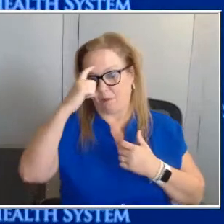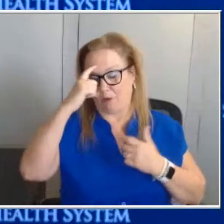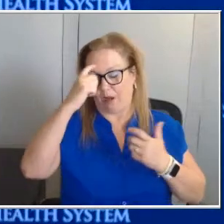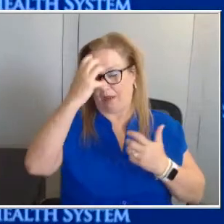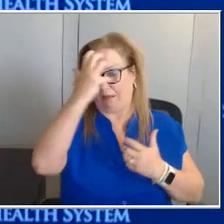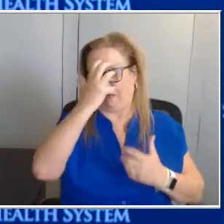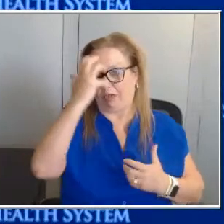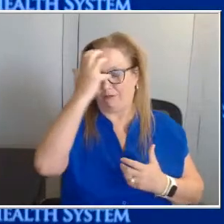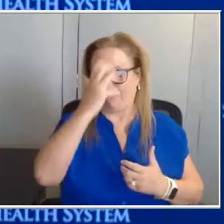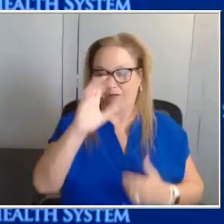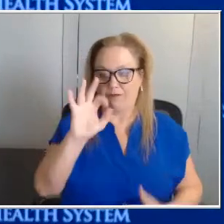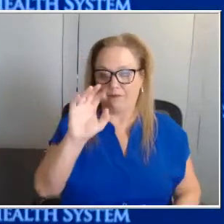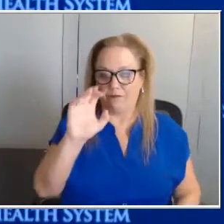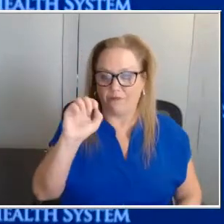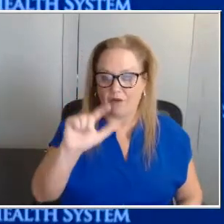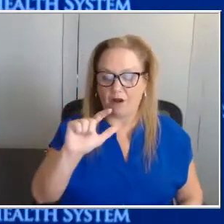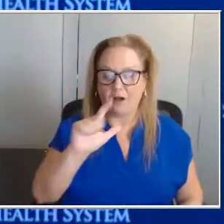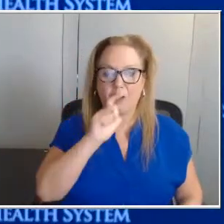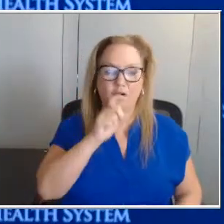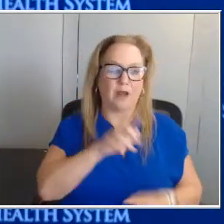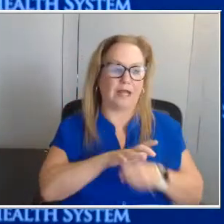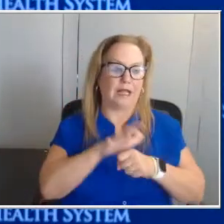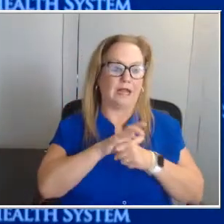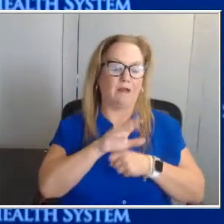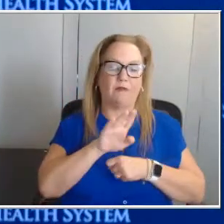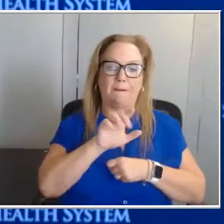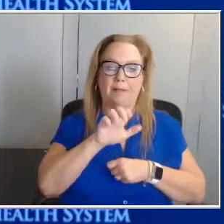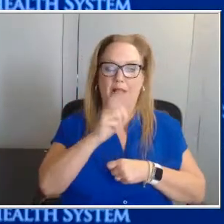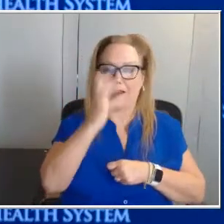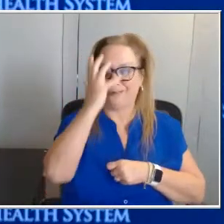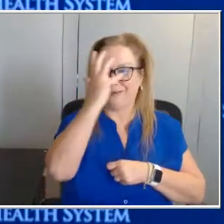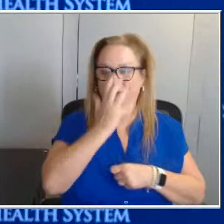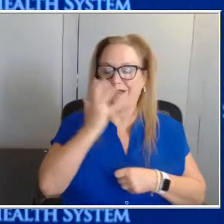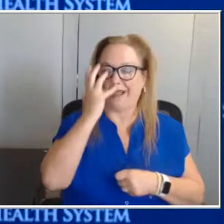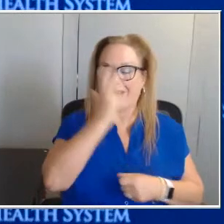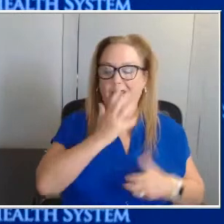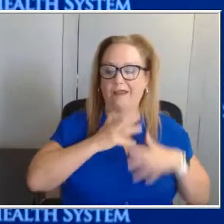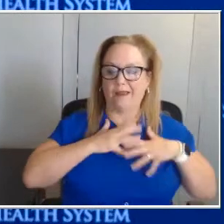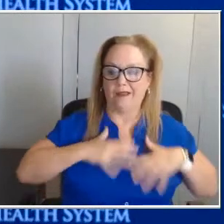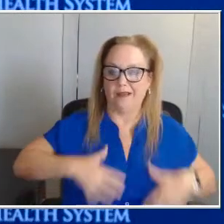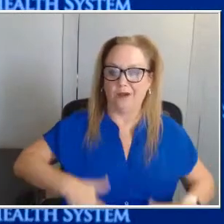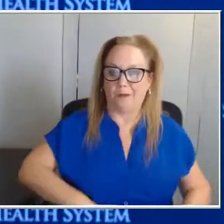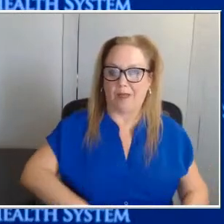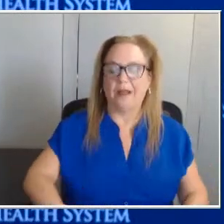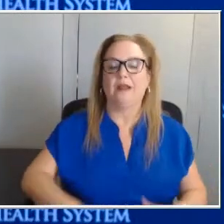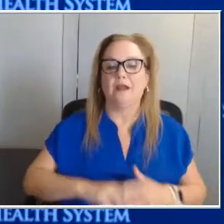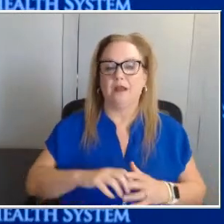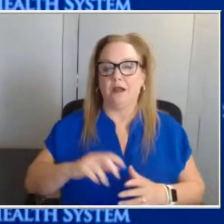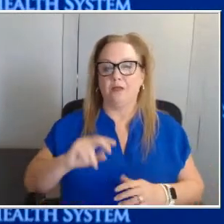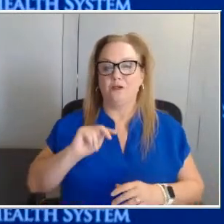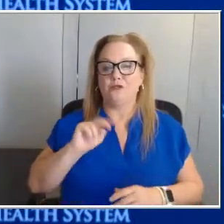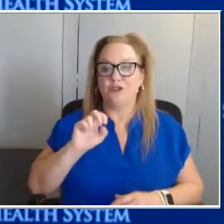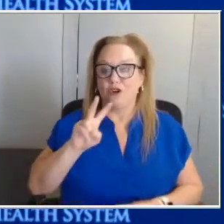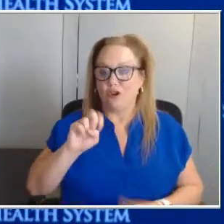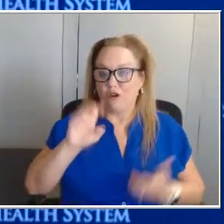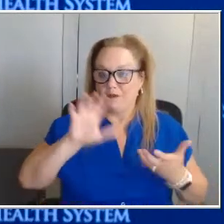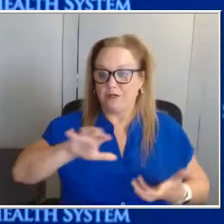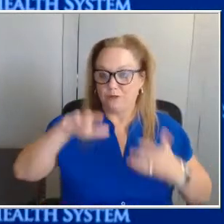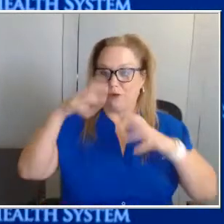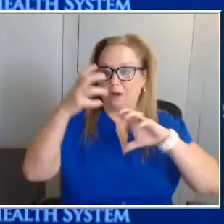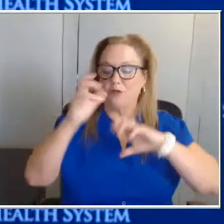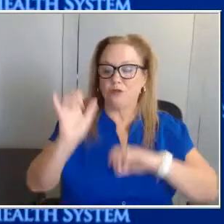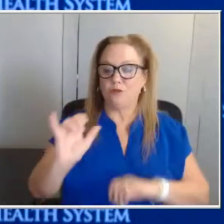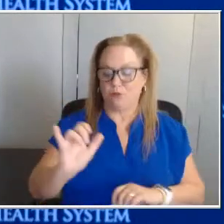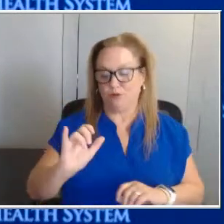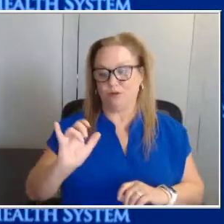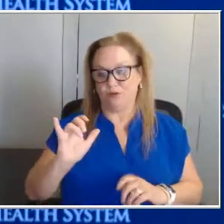maybe you're just not getting enough blood flow. There are continued nerve disruptions as well that can